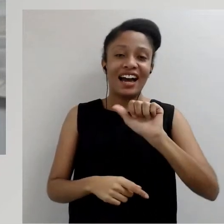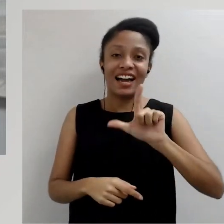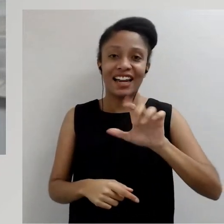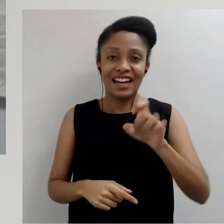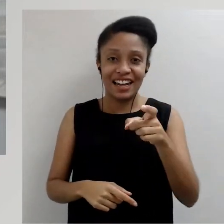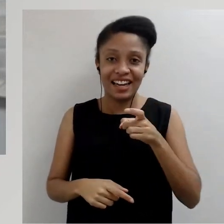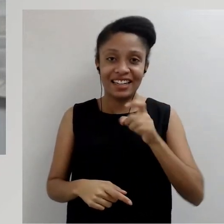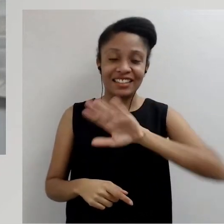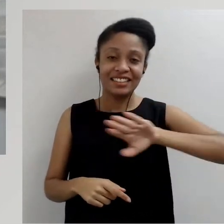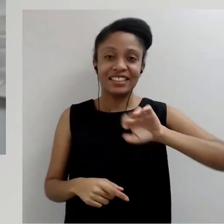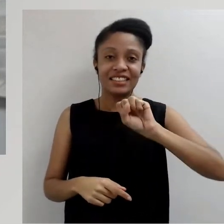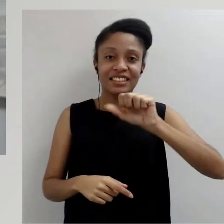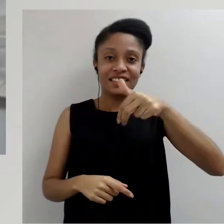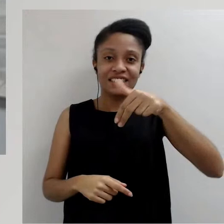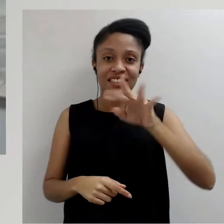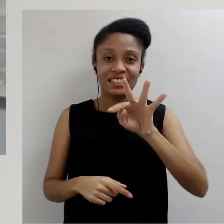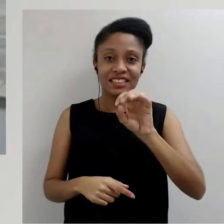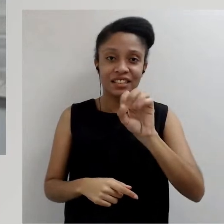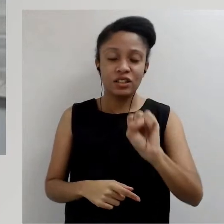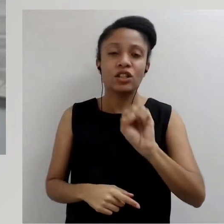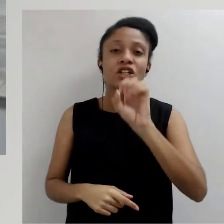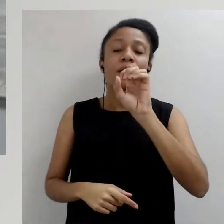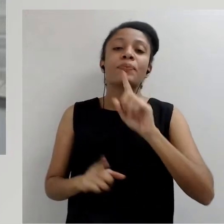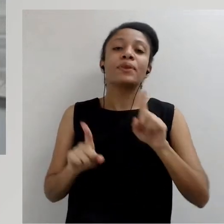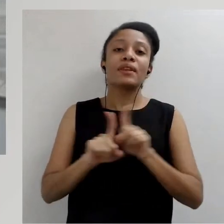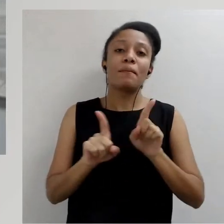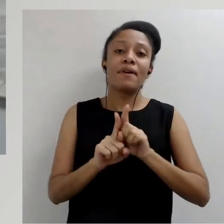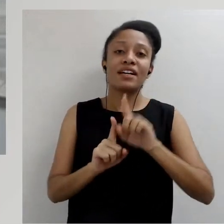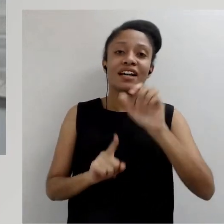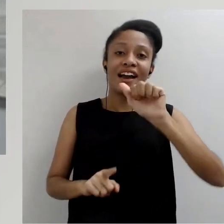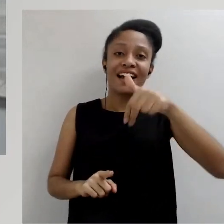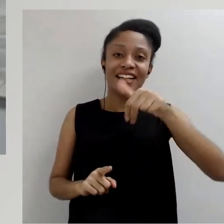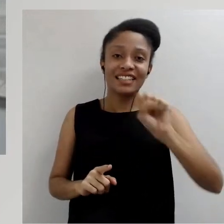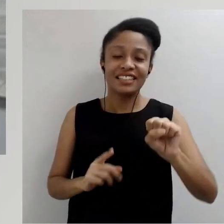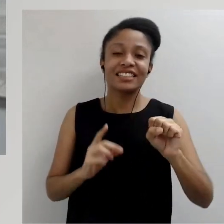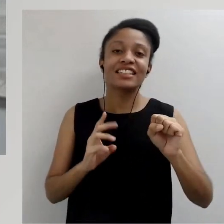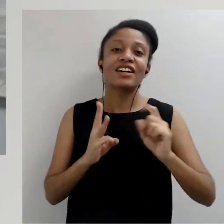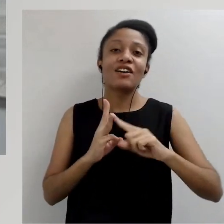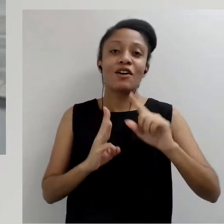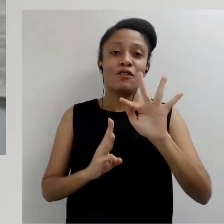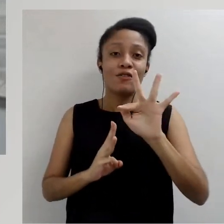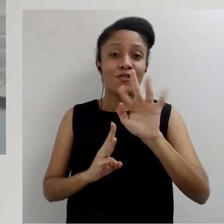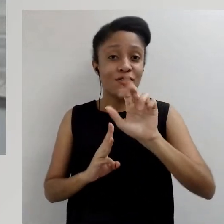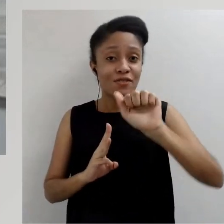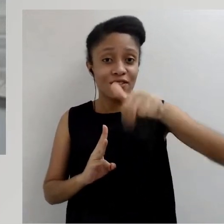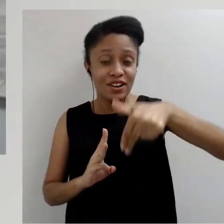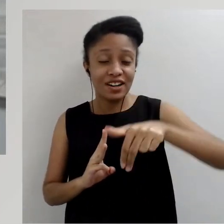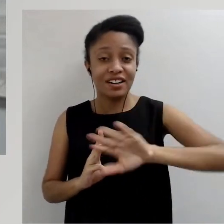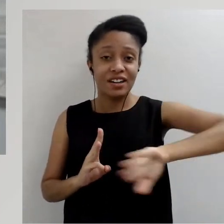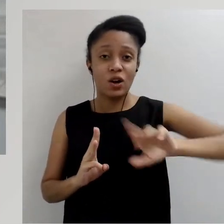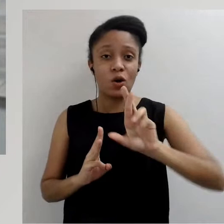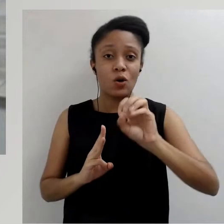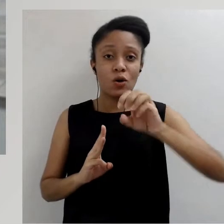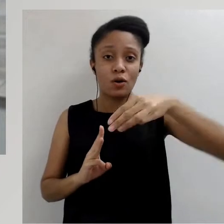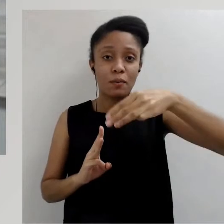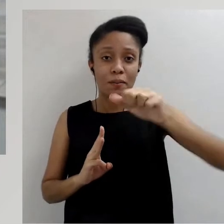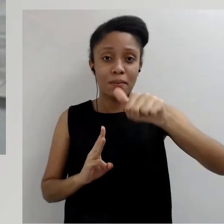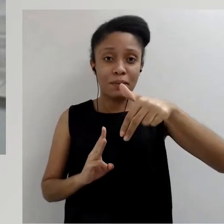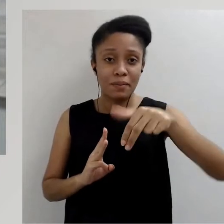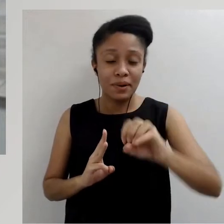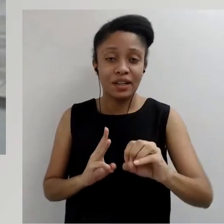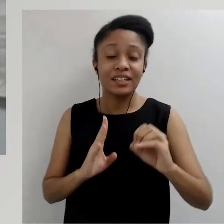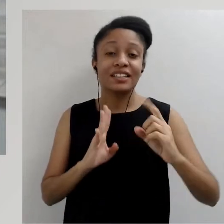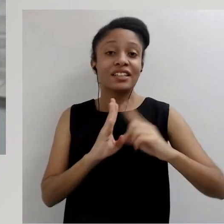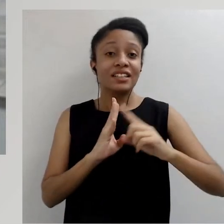Alexis Santos, financial manager of ENS Printing House, Mr. French Romano, I don't know if he's